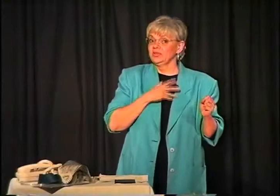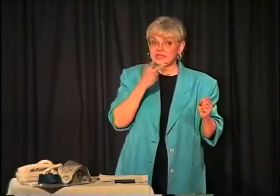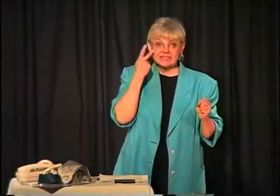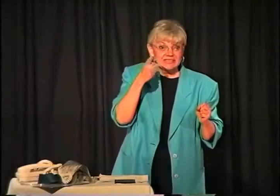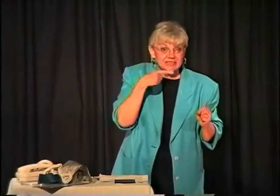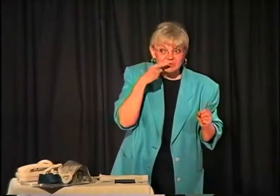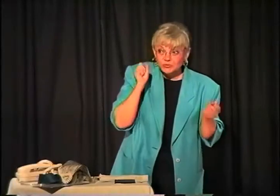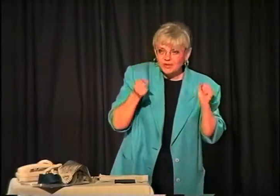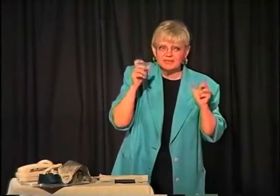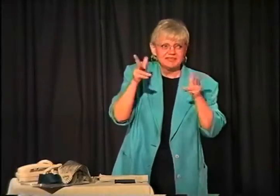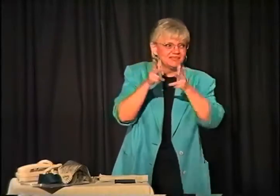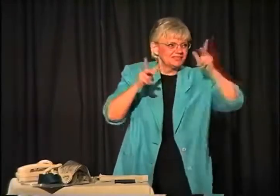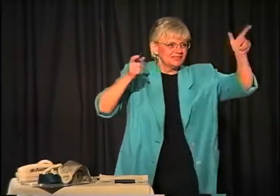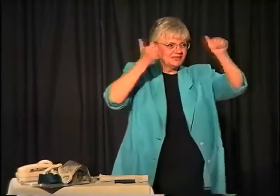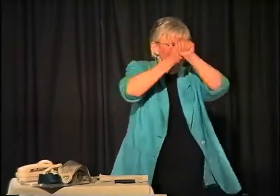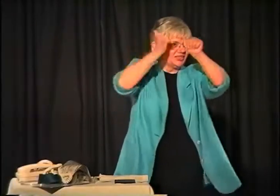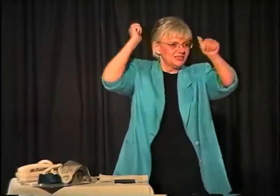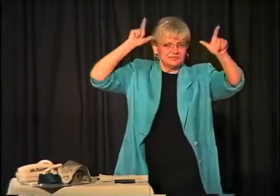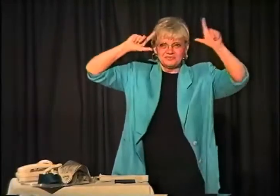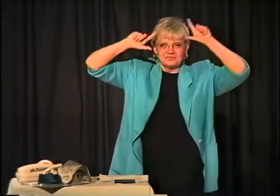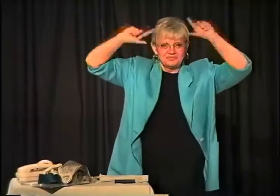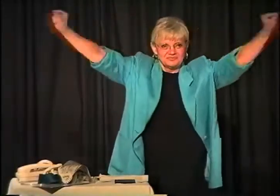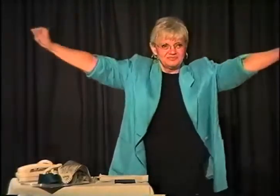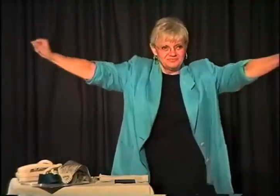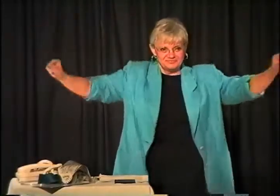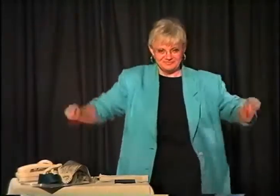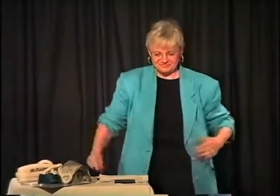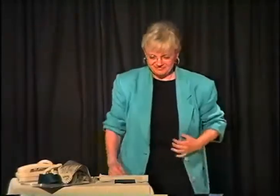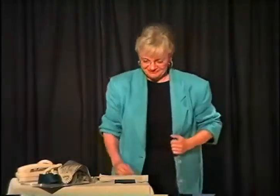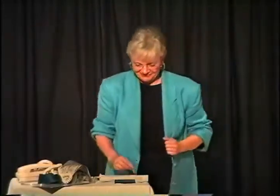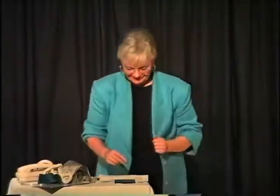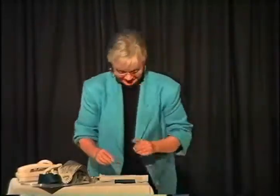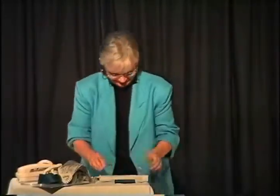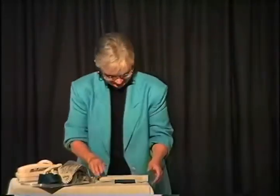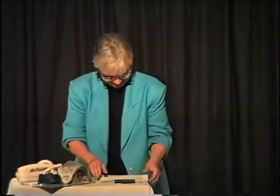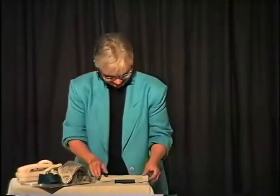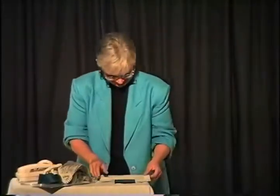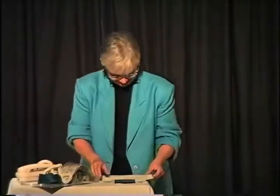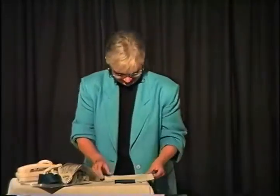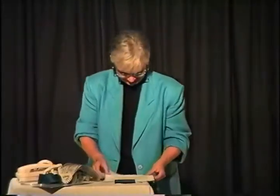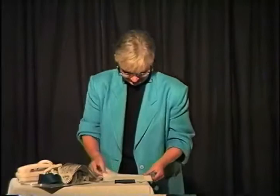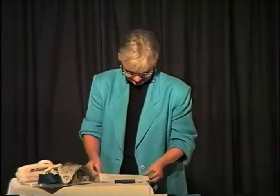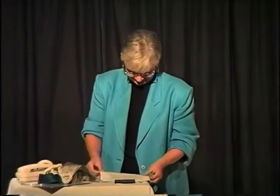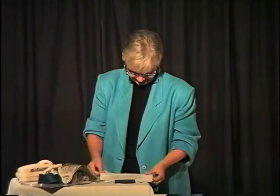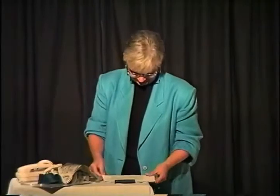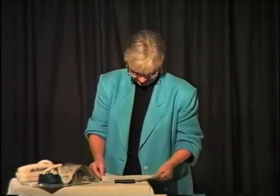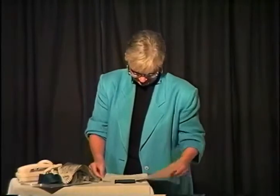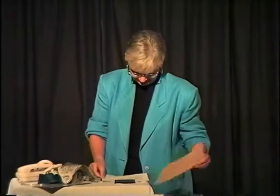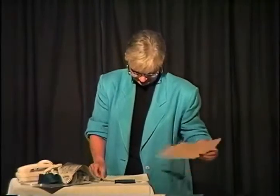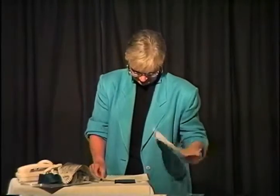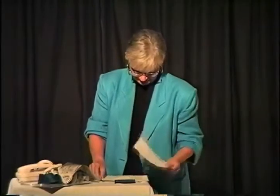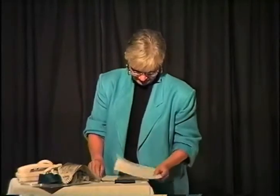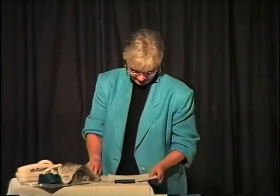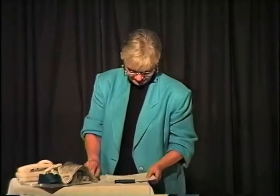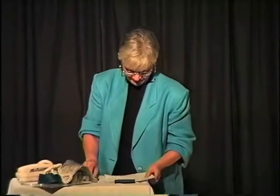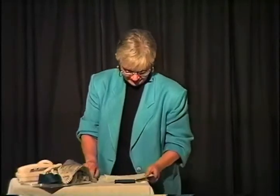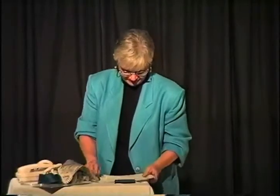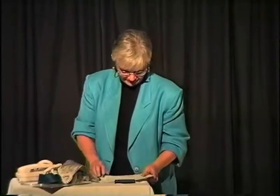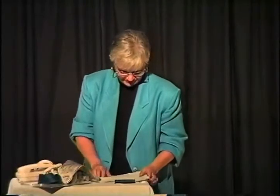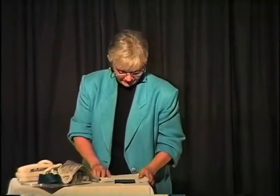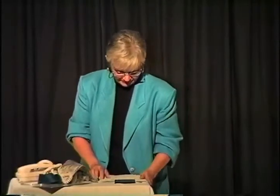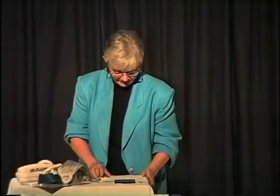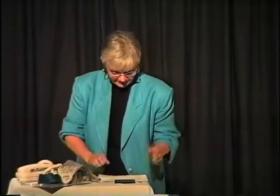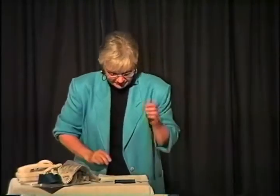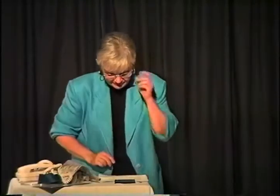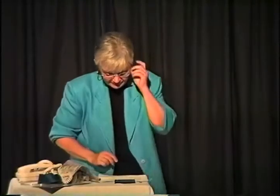because it's a very serious problem, and you can't see. It's gonna be a bad thing. So.